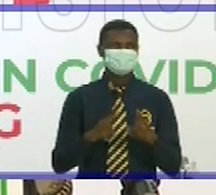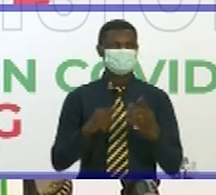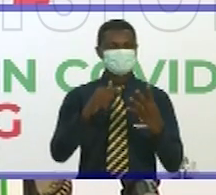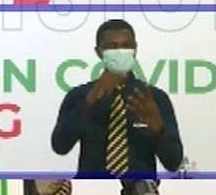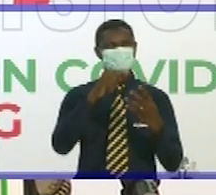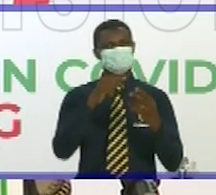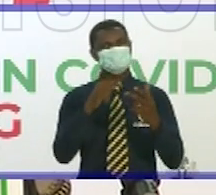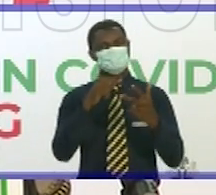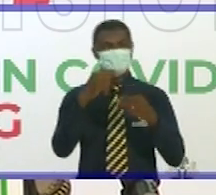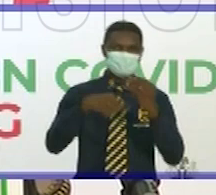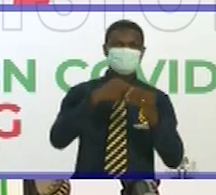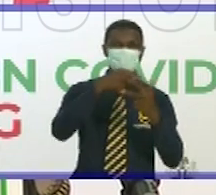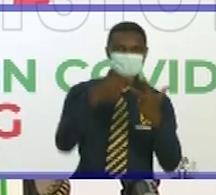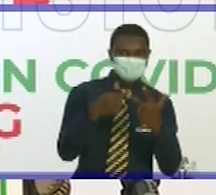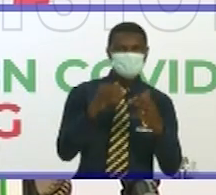faru nkan be yen